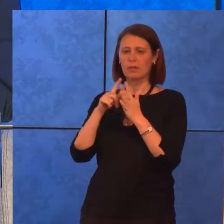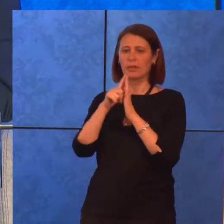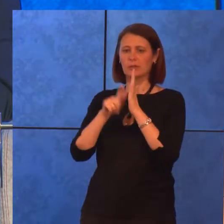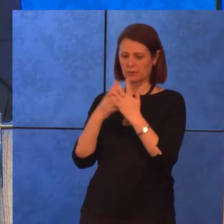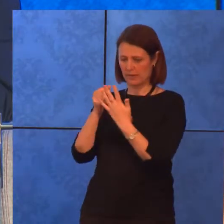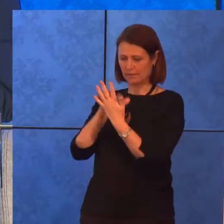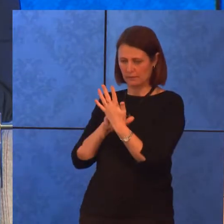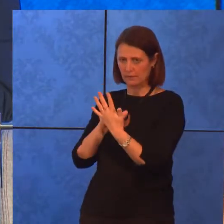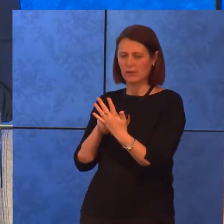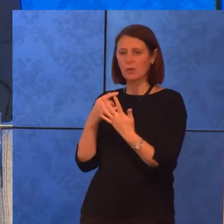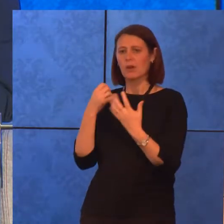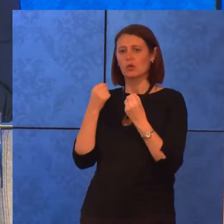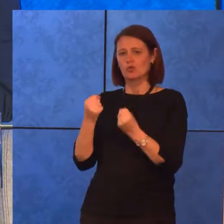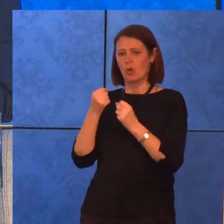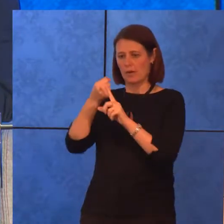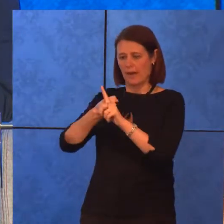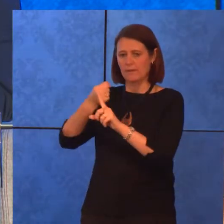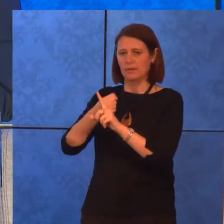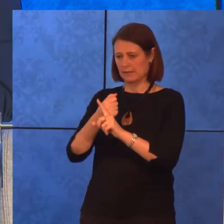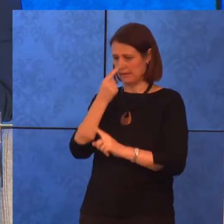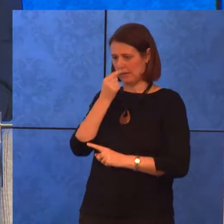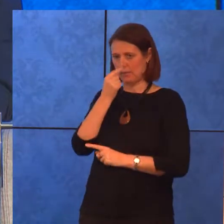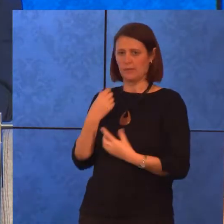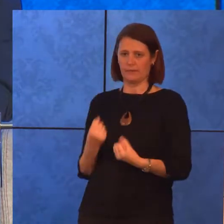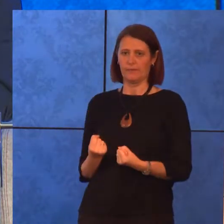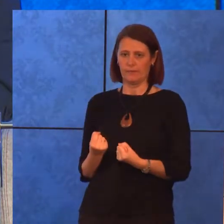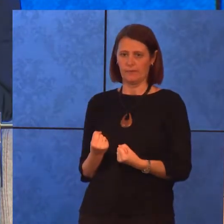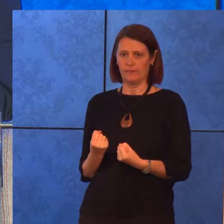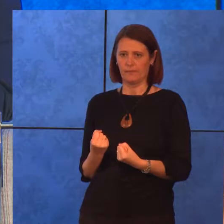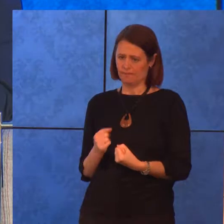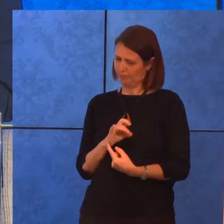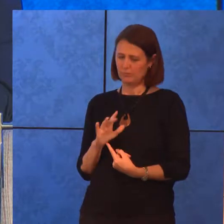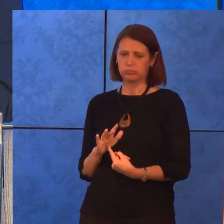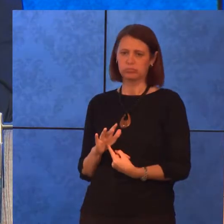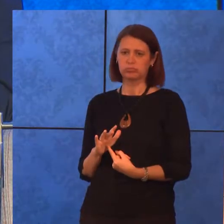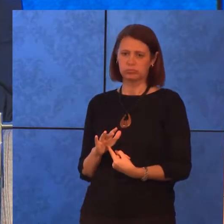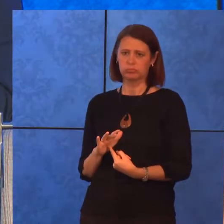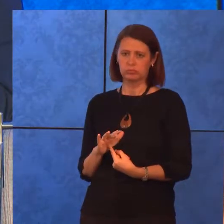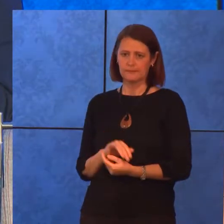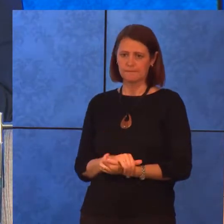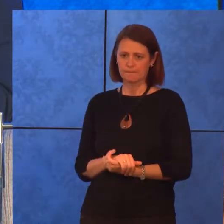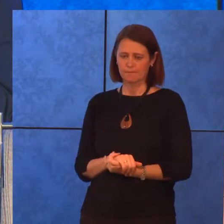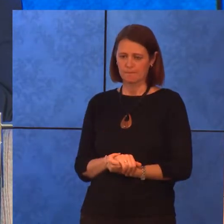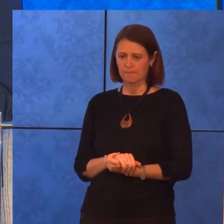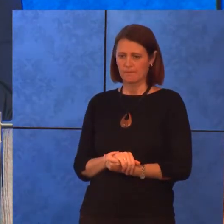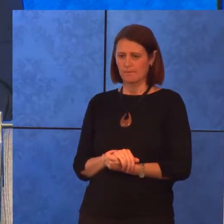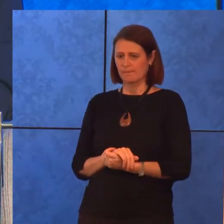a strong advocacy capability is quite critical to strong